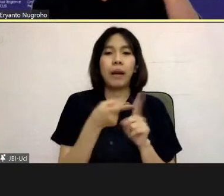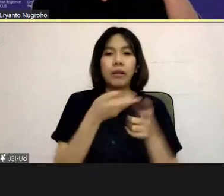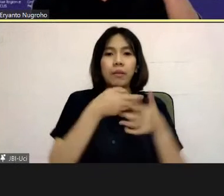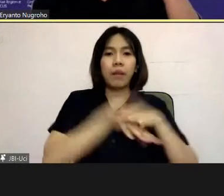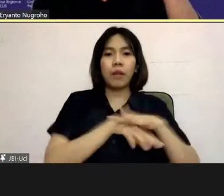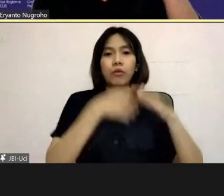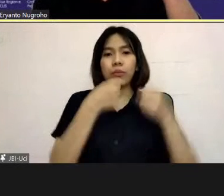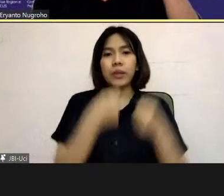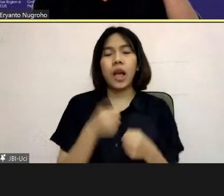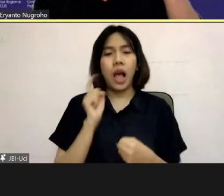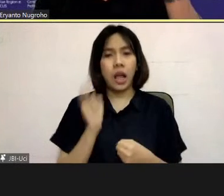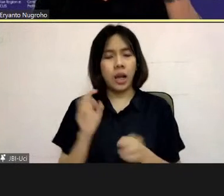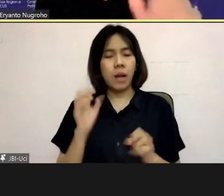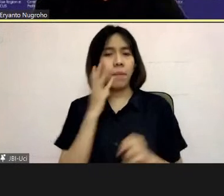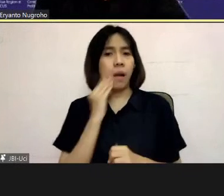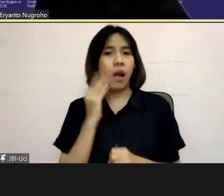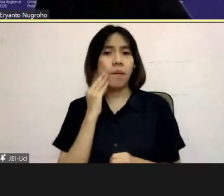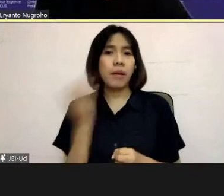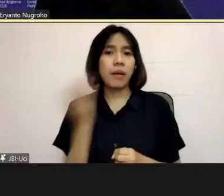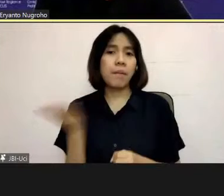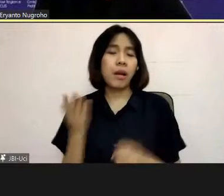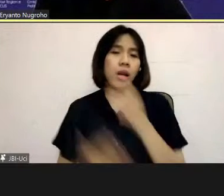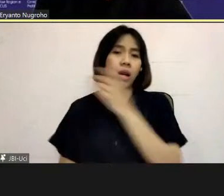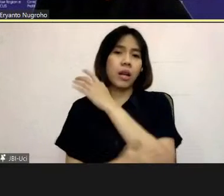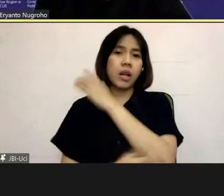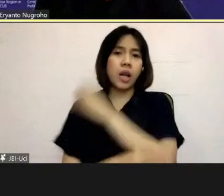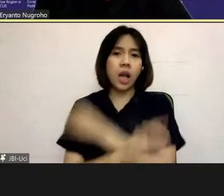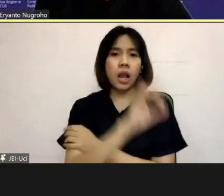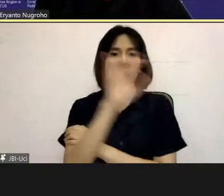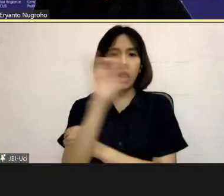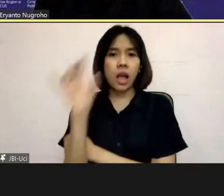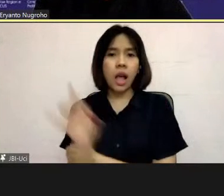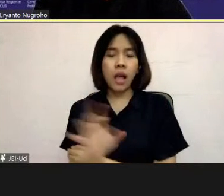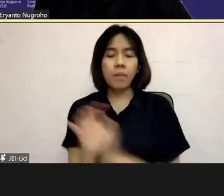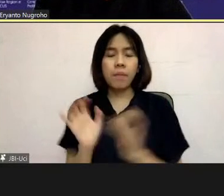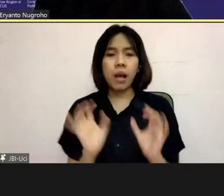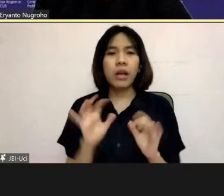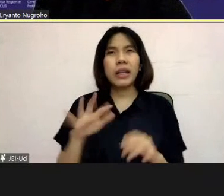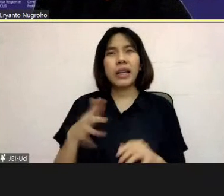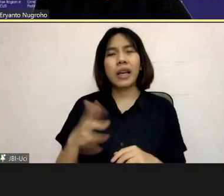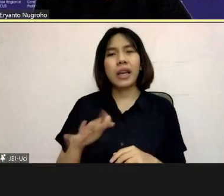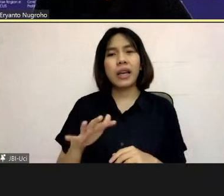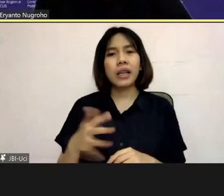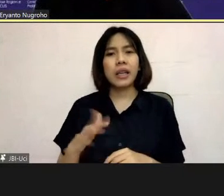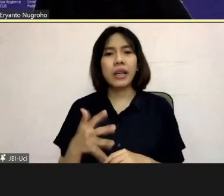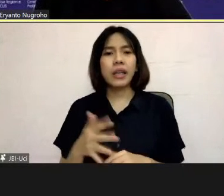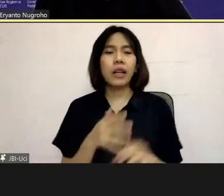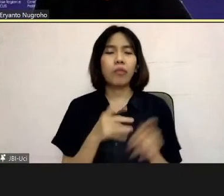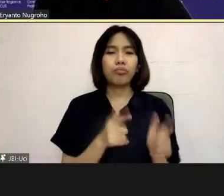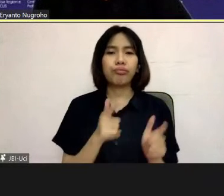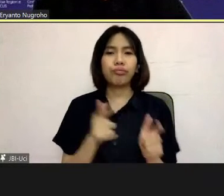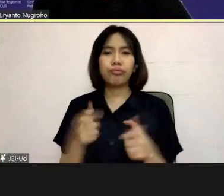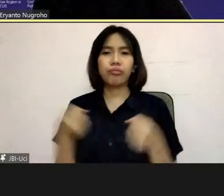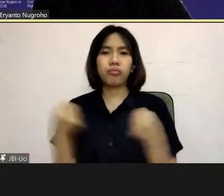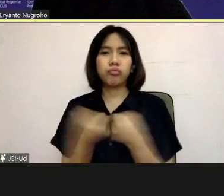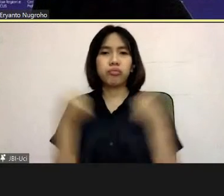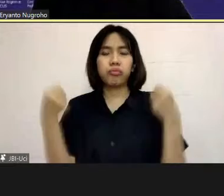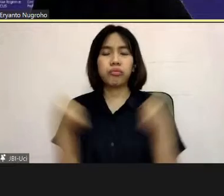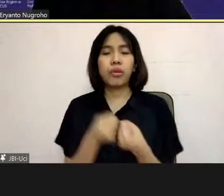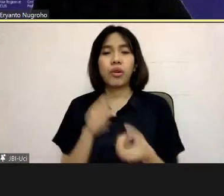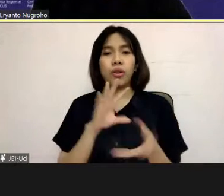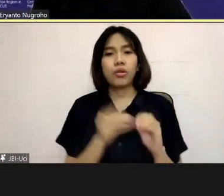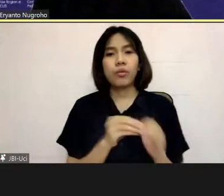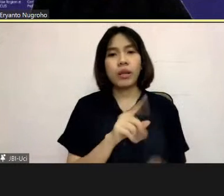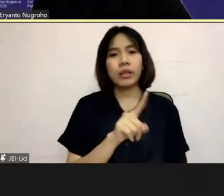attacks between 2015 to 2019 to human rights defenders.